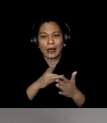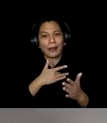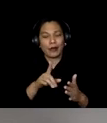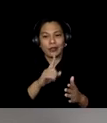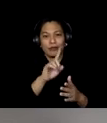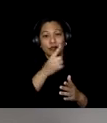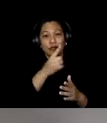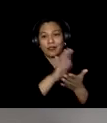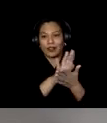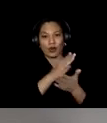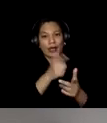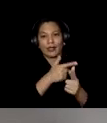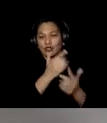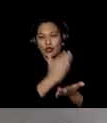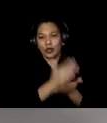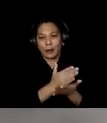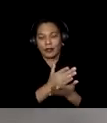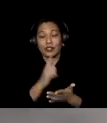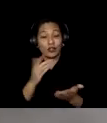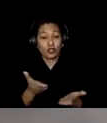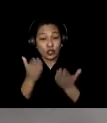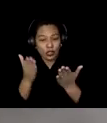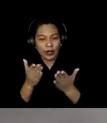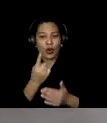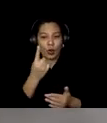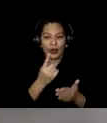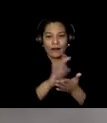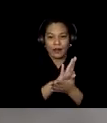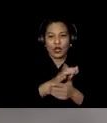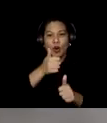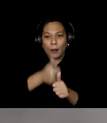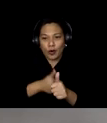be better to have like one video per page.